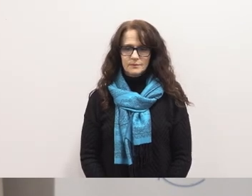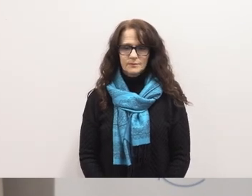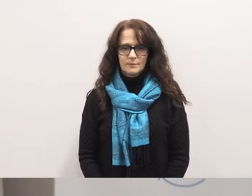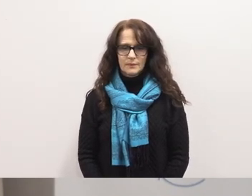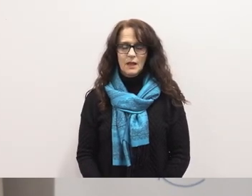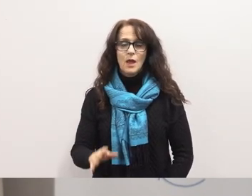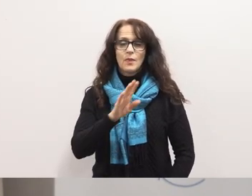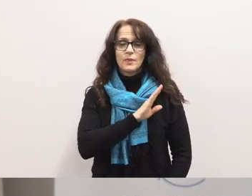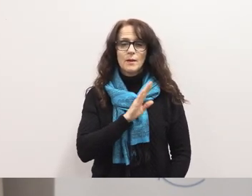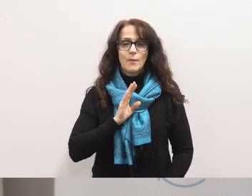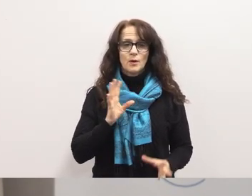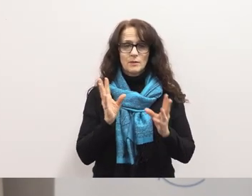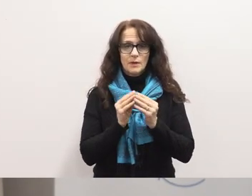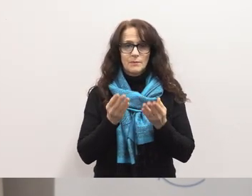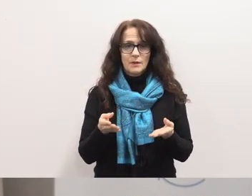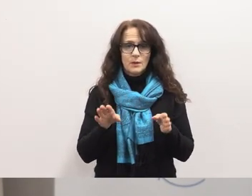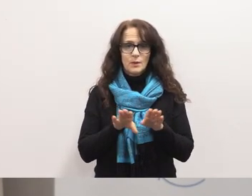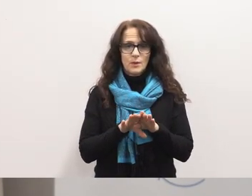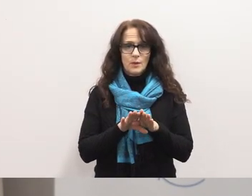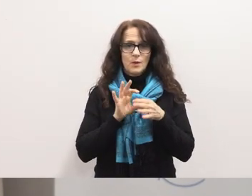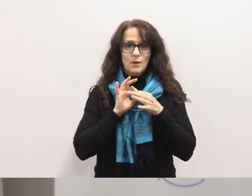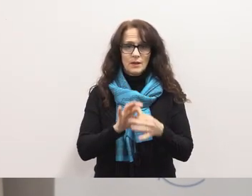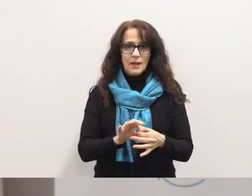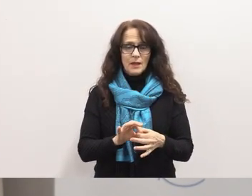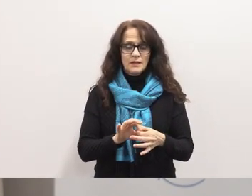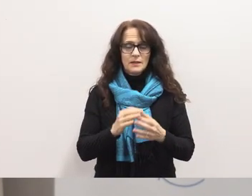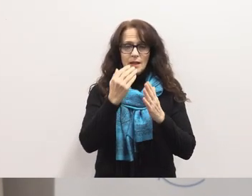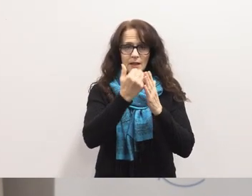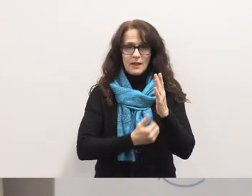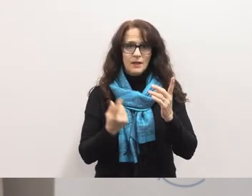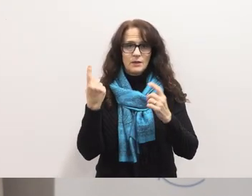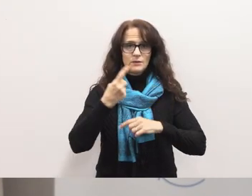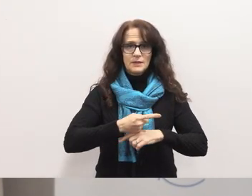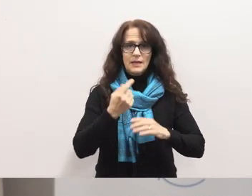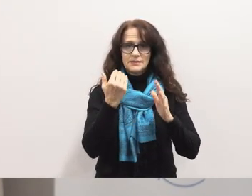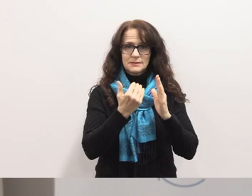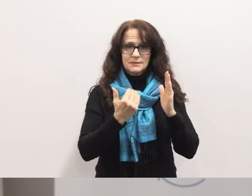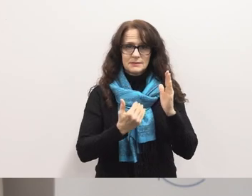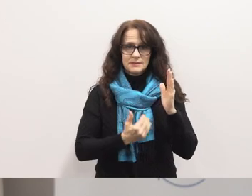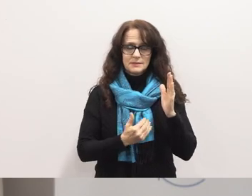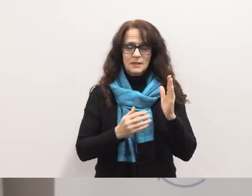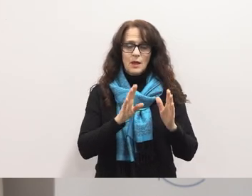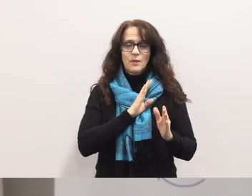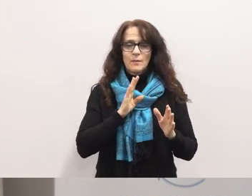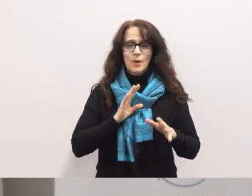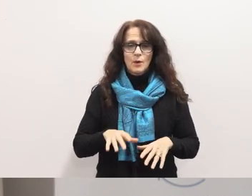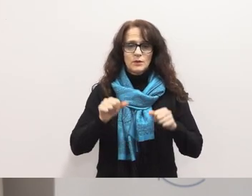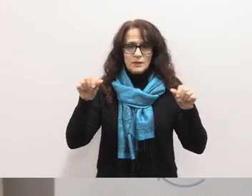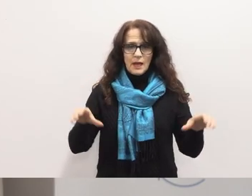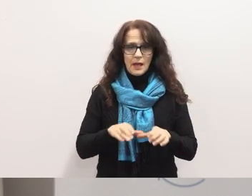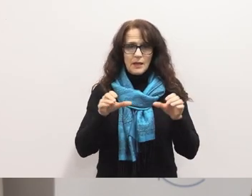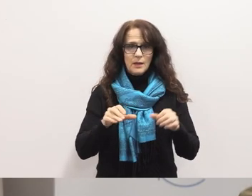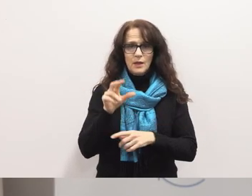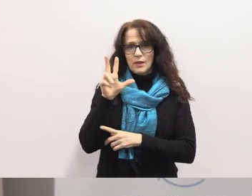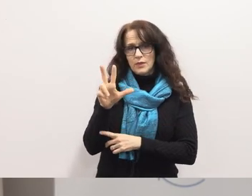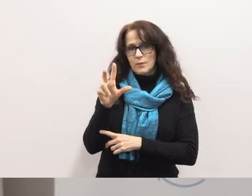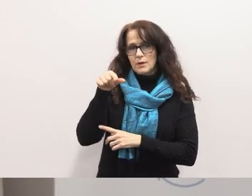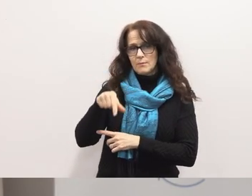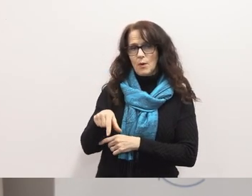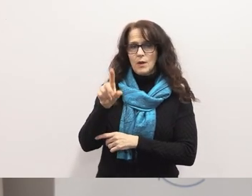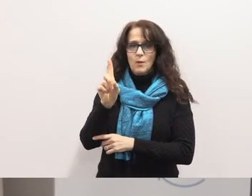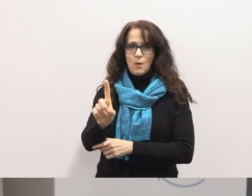The board has been meeting in closed session regarding matters listed on today's agenda. The board took action on item